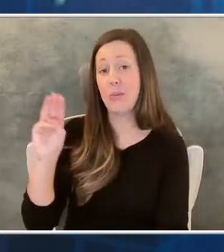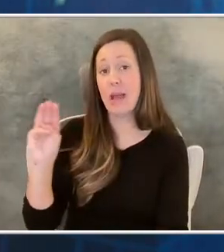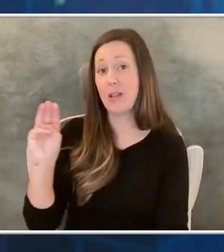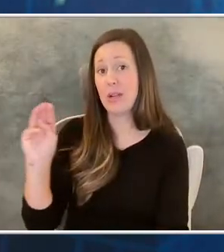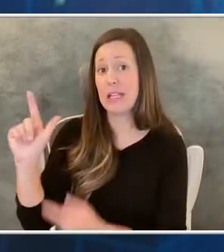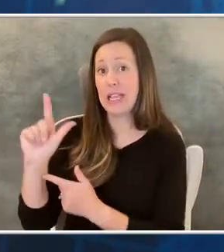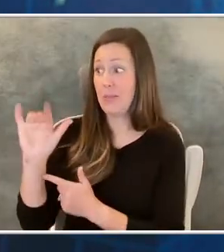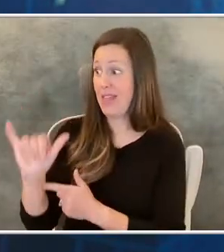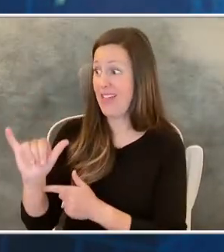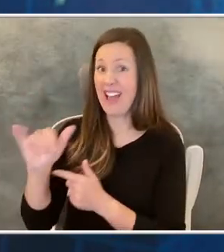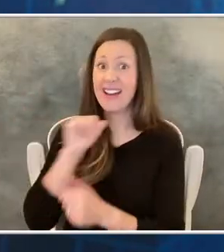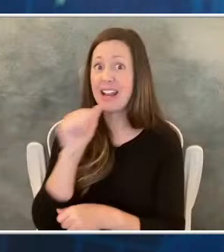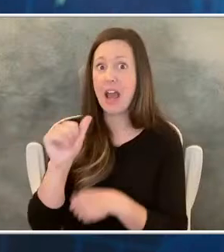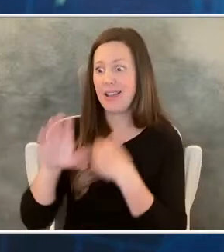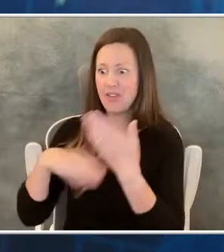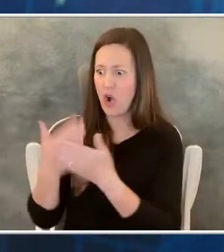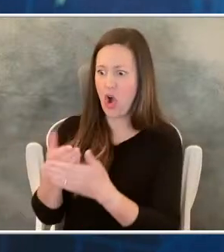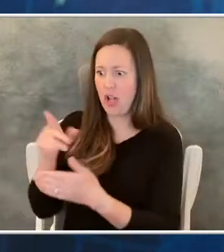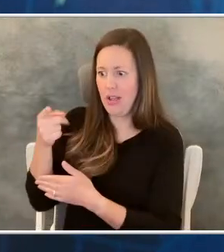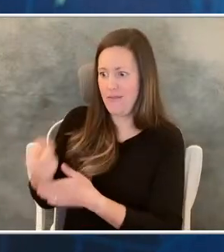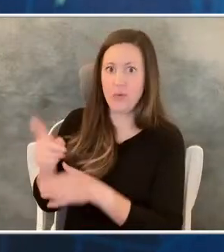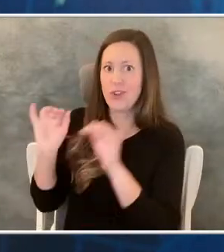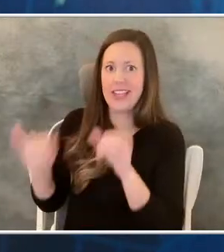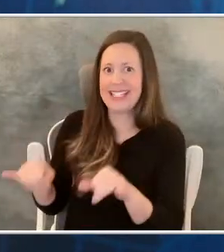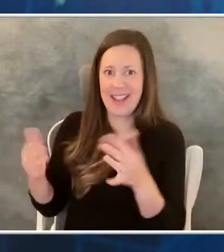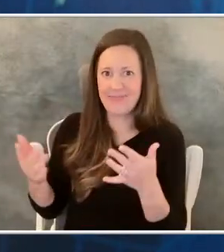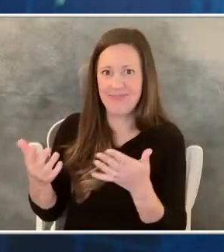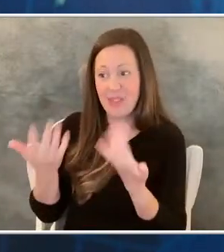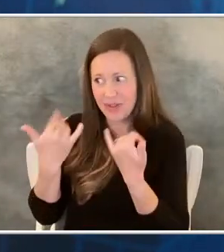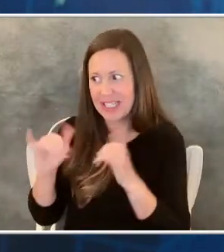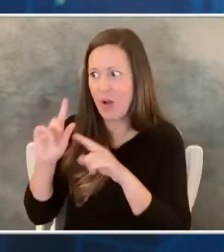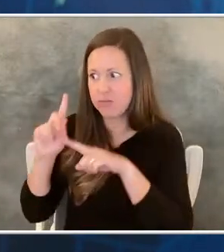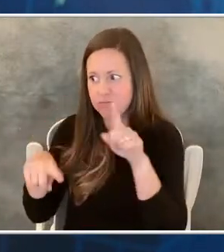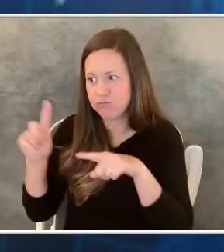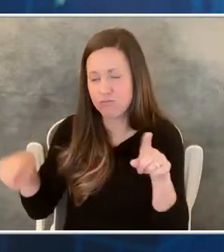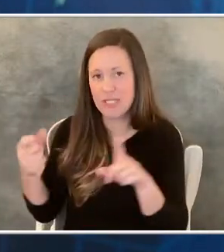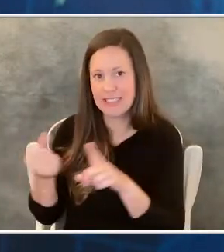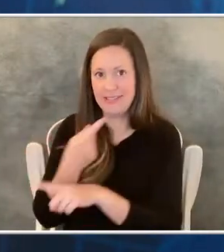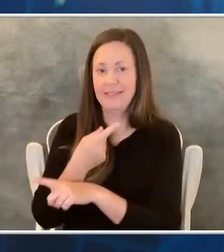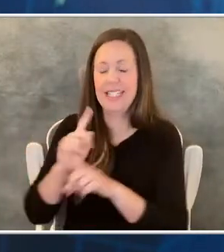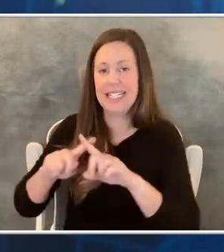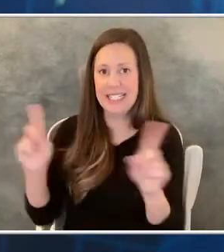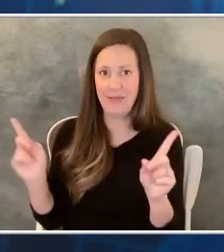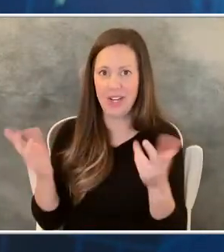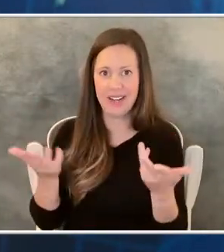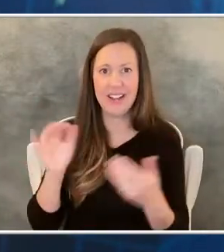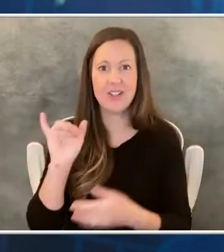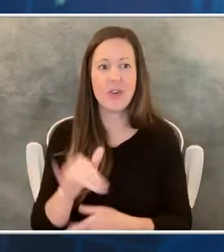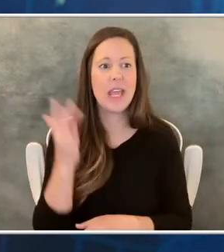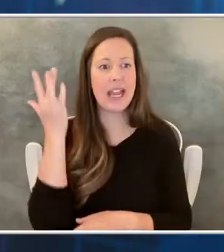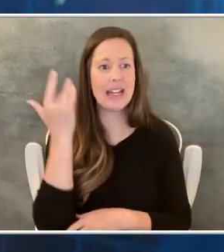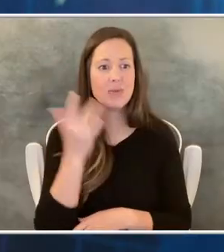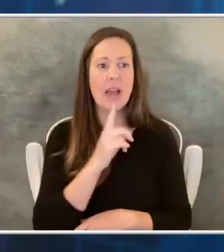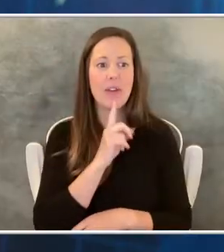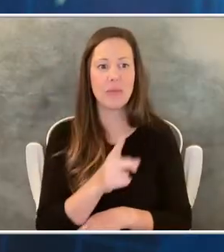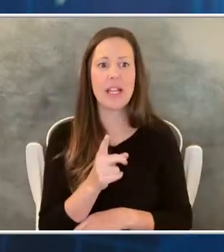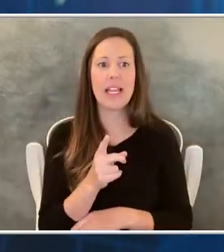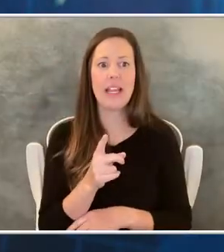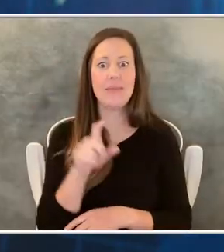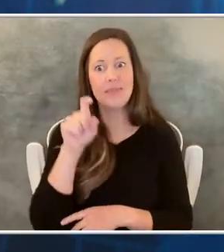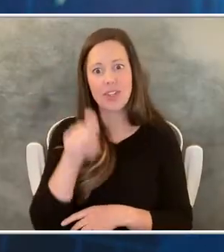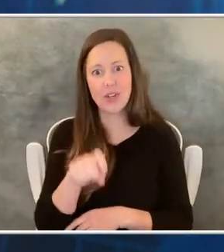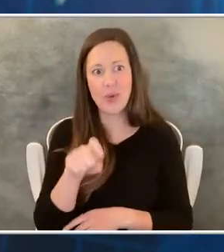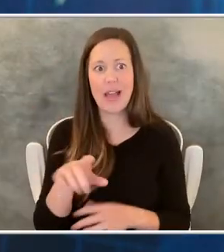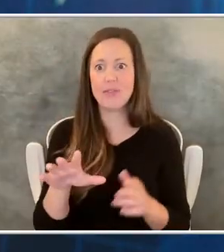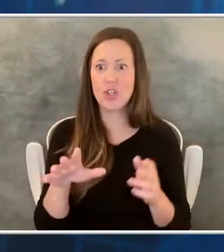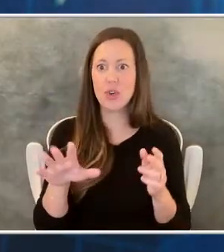leukemia are same. So that is why, you know, you need to find a team which